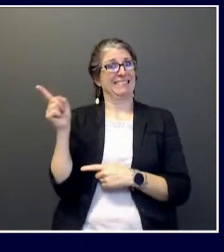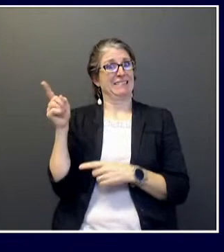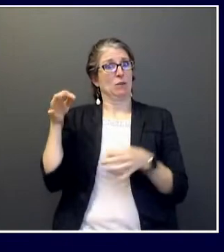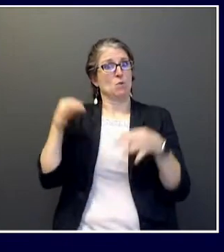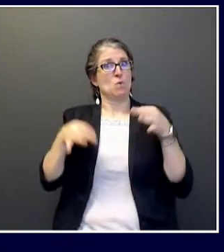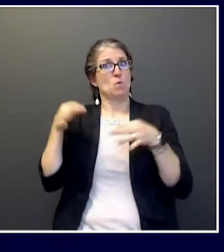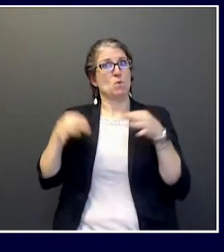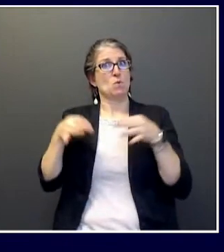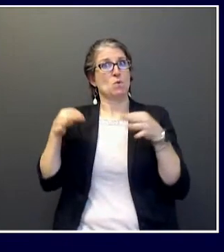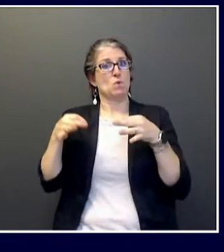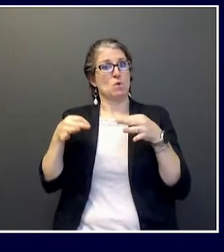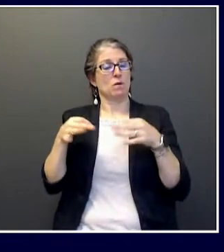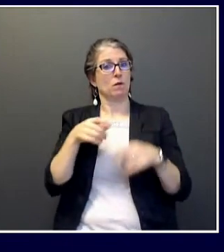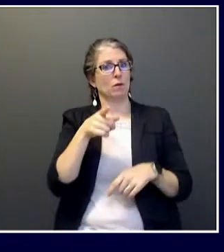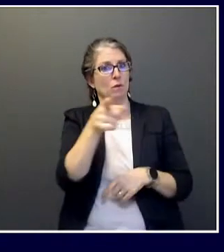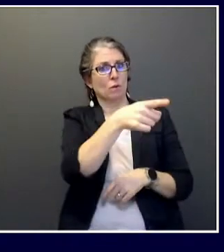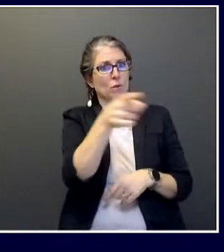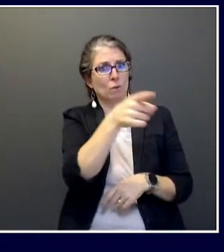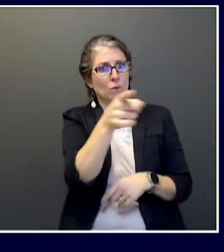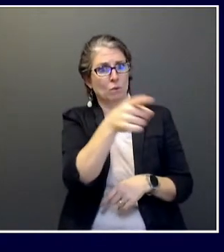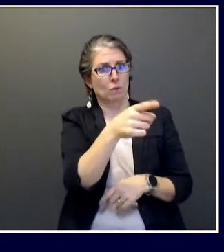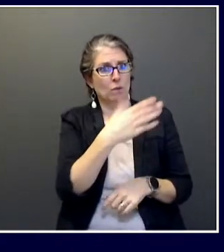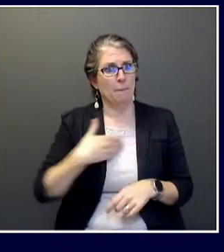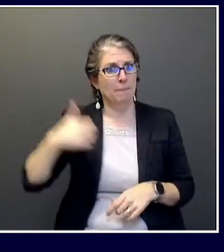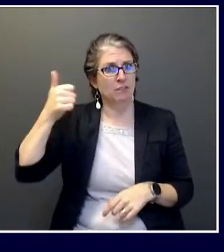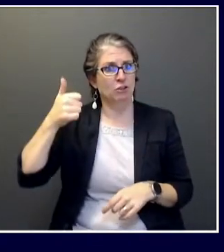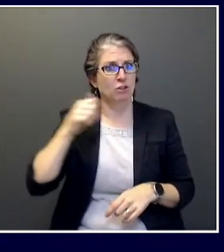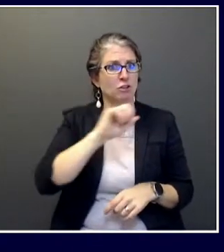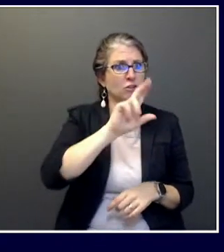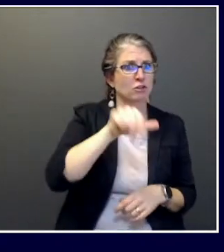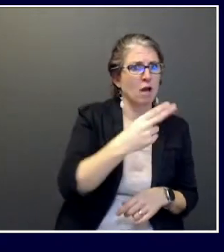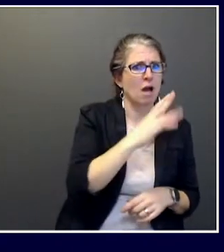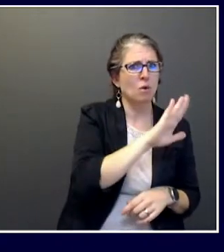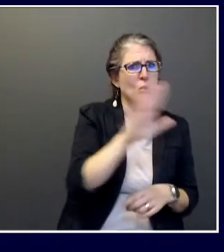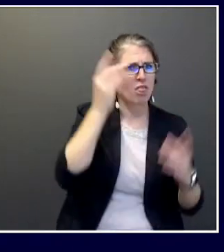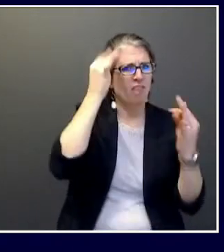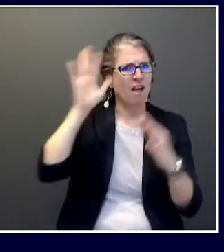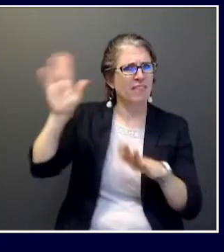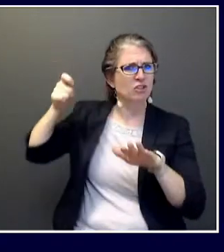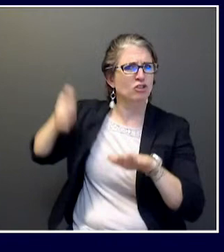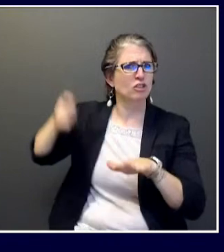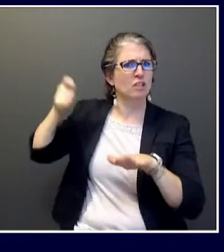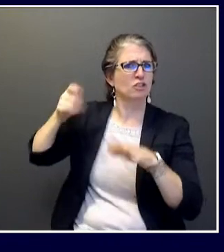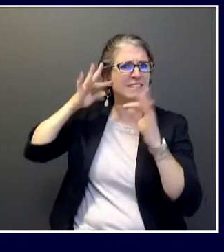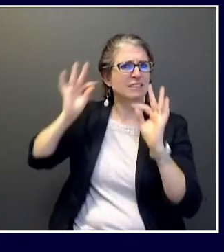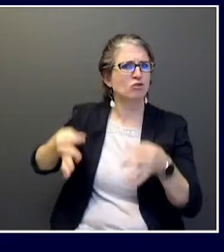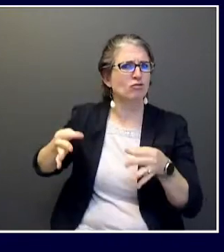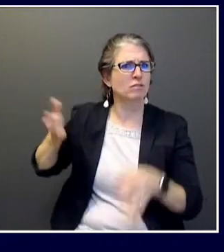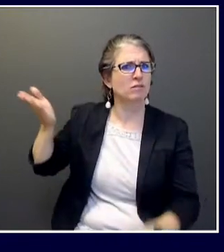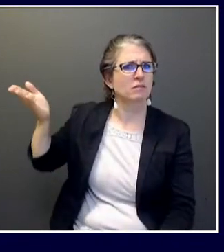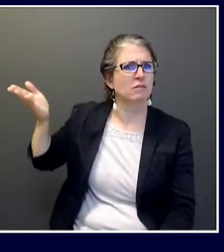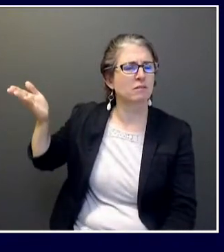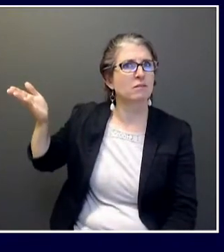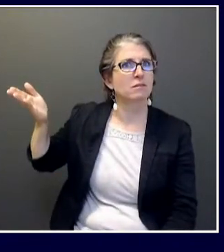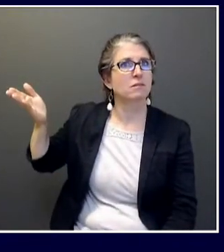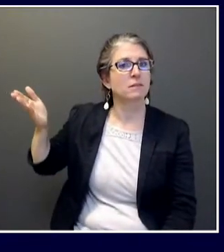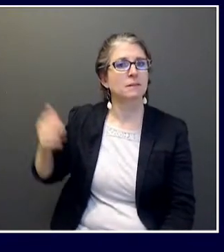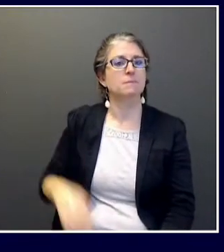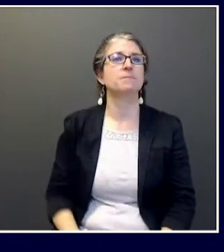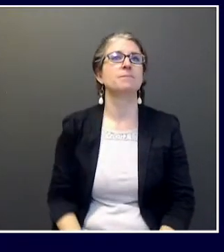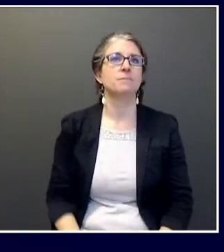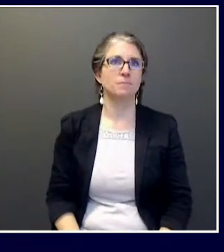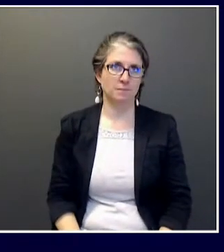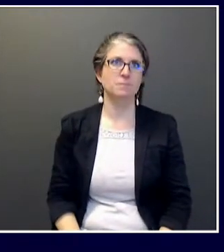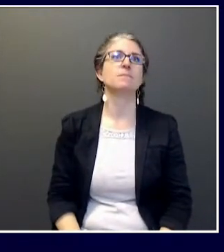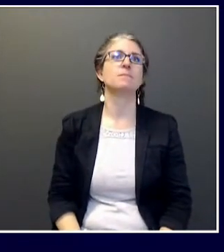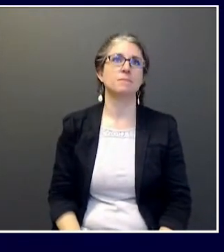ruling from the appellate court? Sure, and I will say that the Office of the Attorney General may be more versed in responding